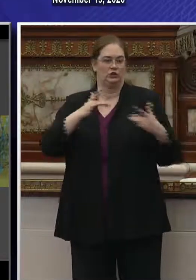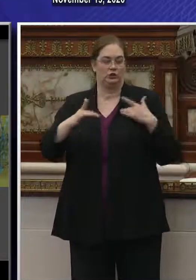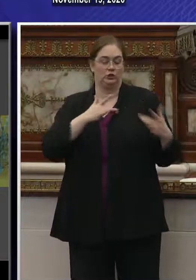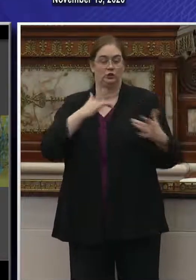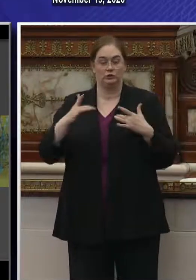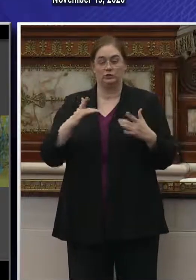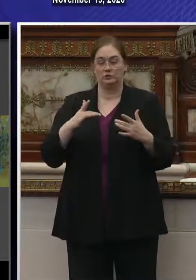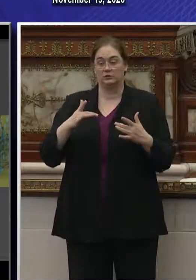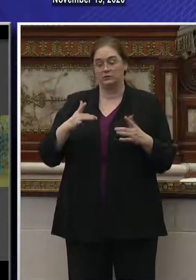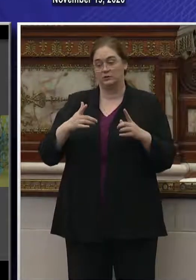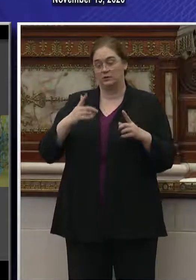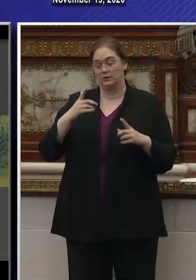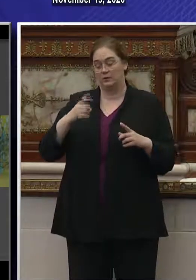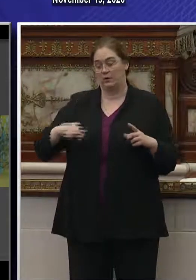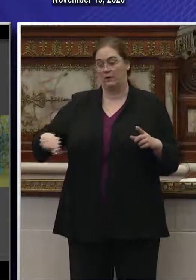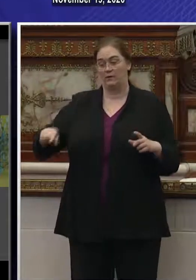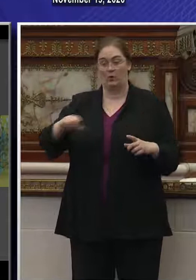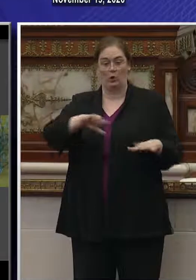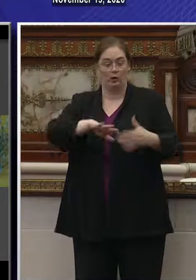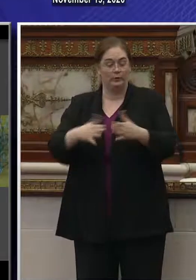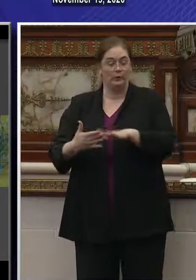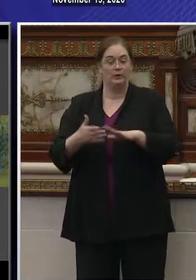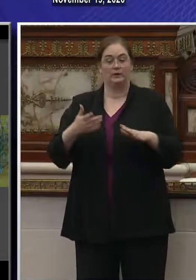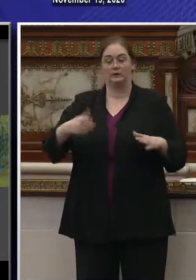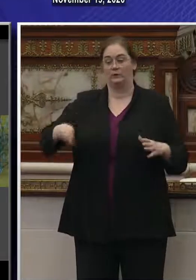communities that have had